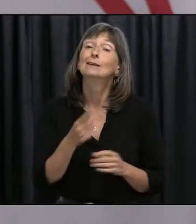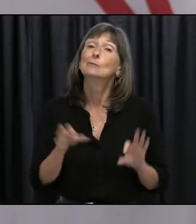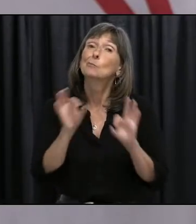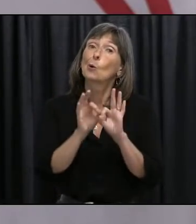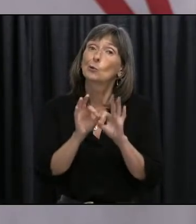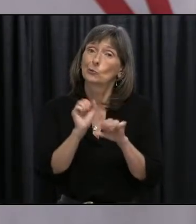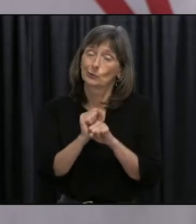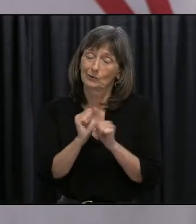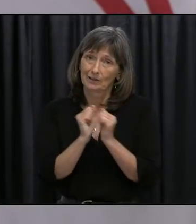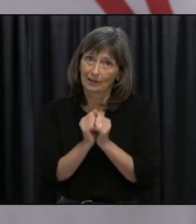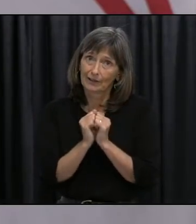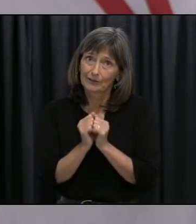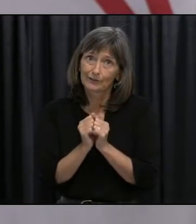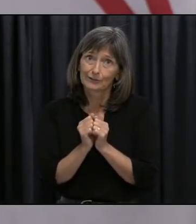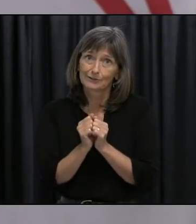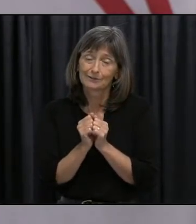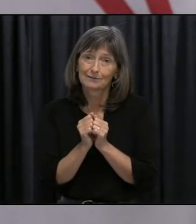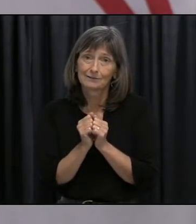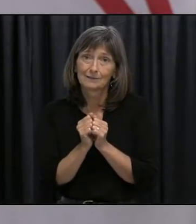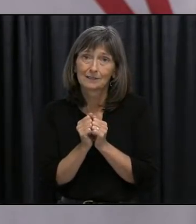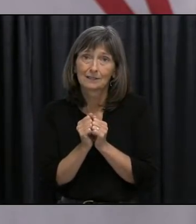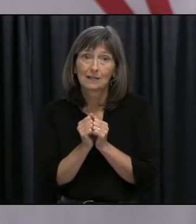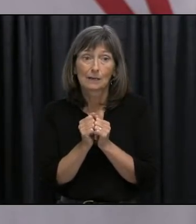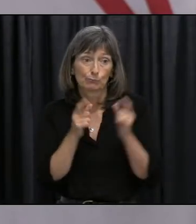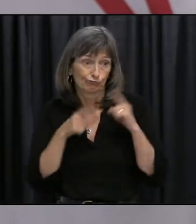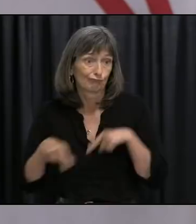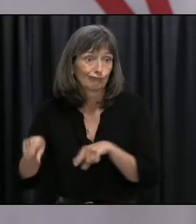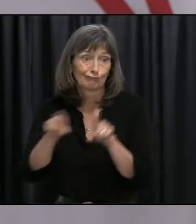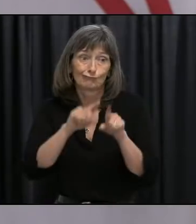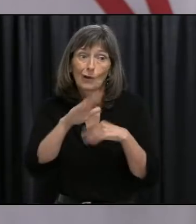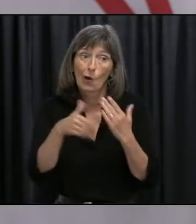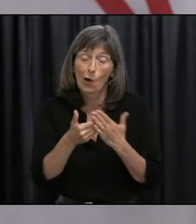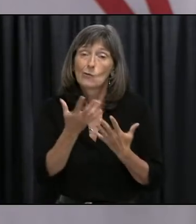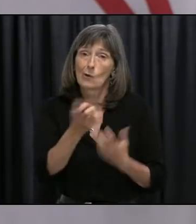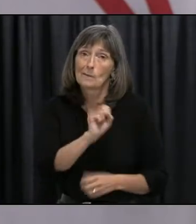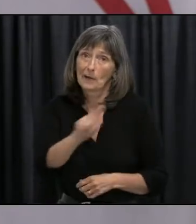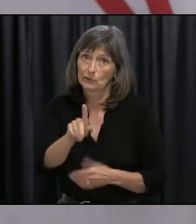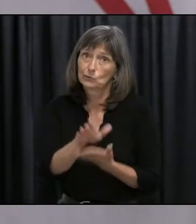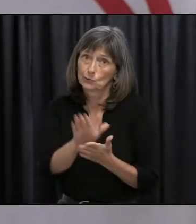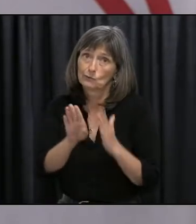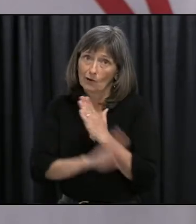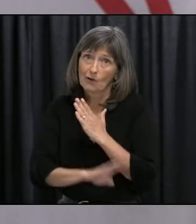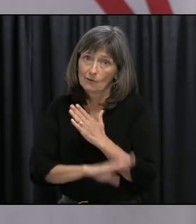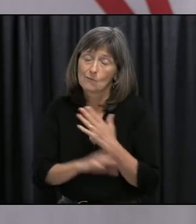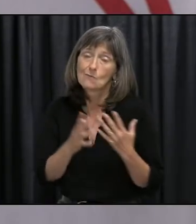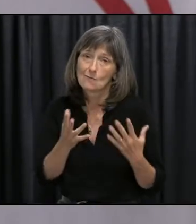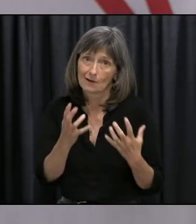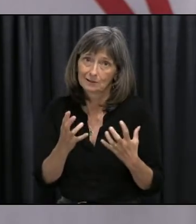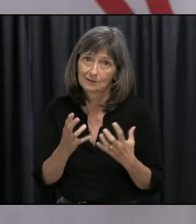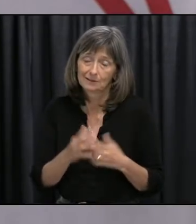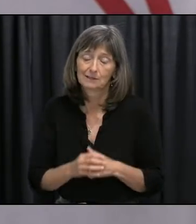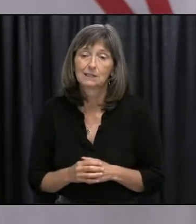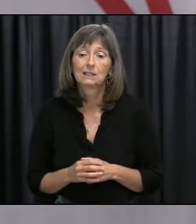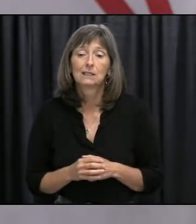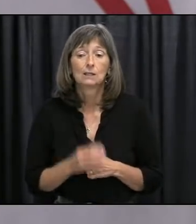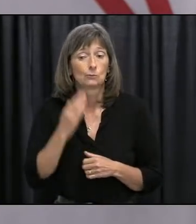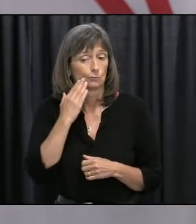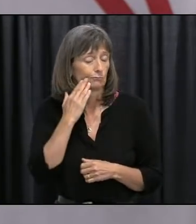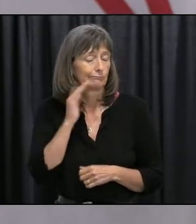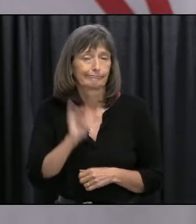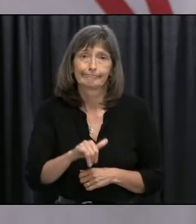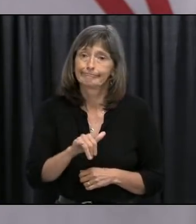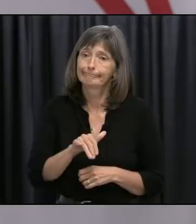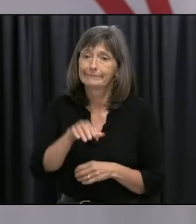to, is that everyone wanted to see a return to school in September of this year. Is we realized that, the